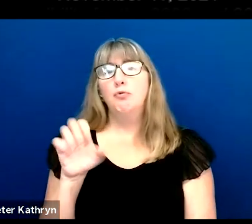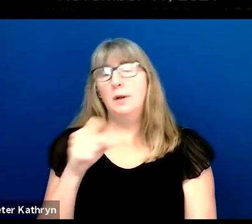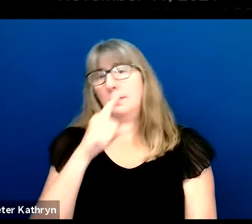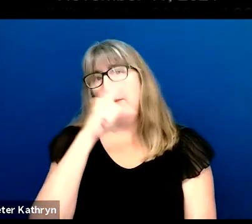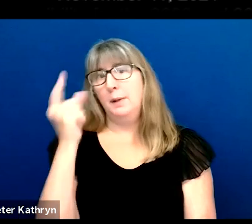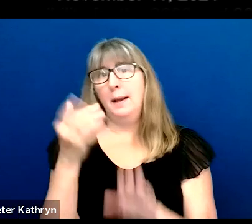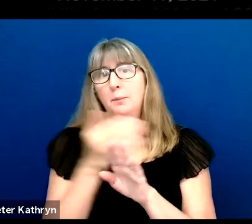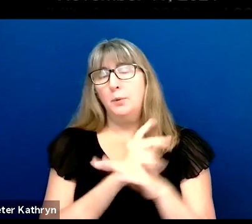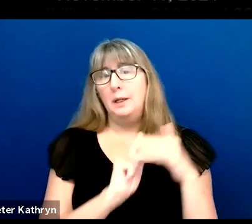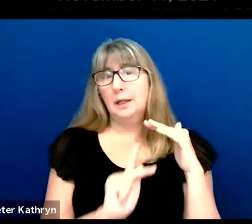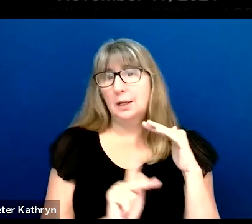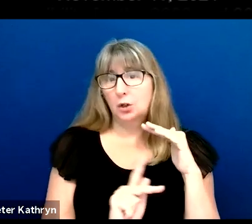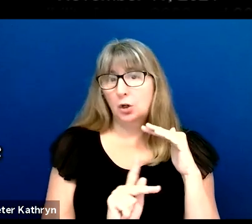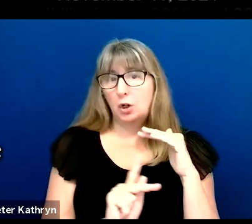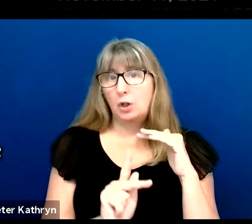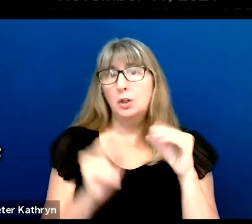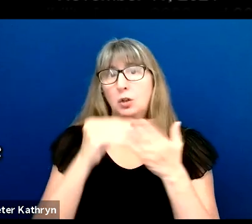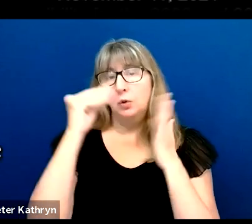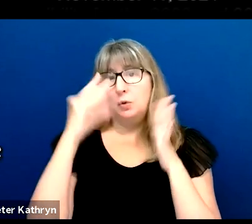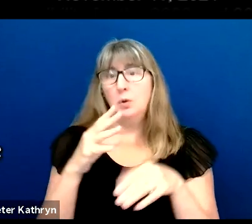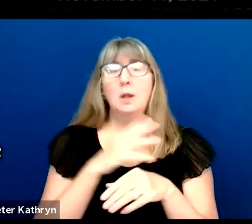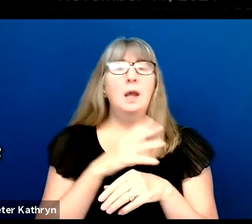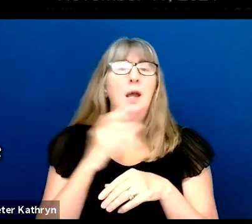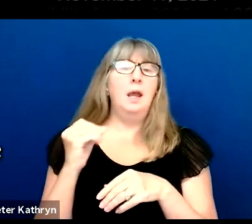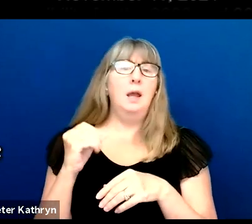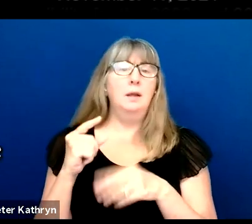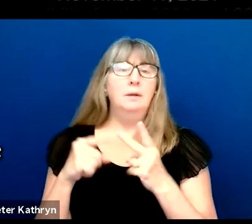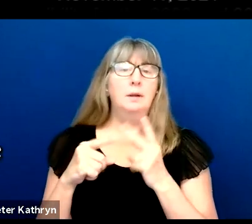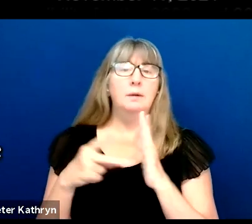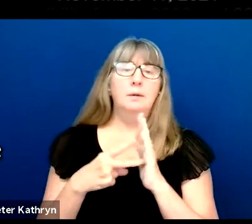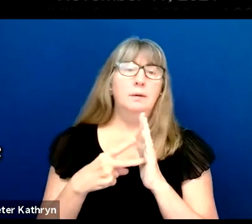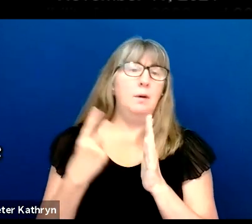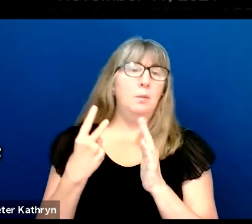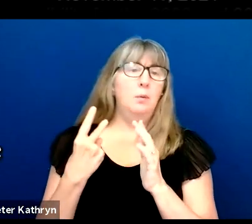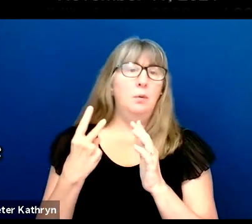pre-kindergarten students, and of course, this counts doubly for those with